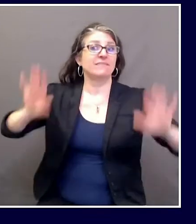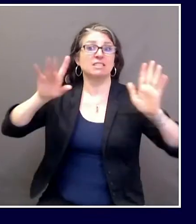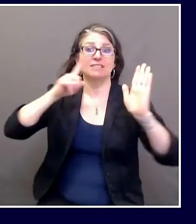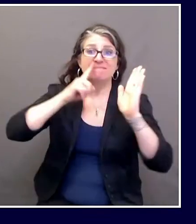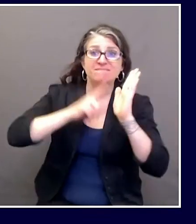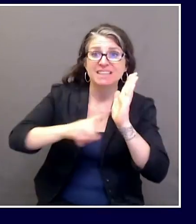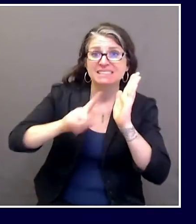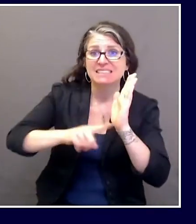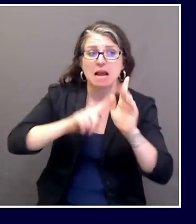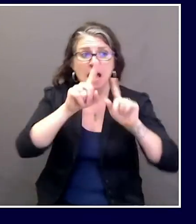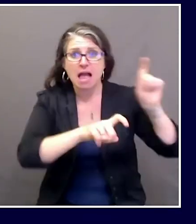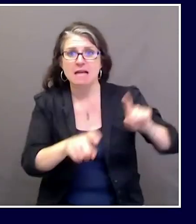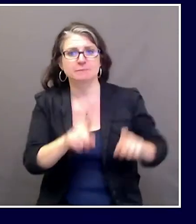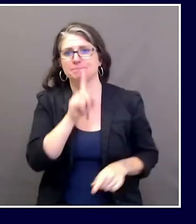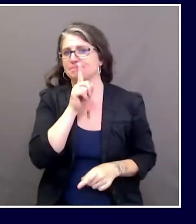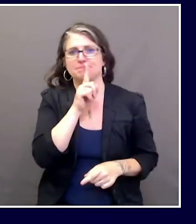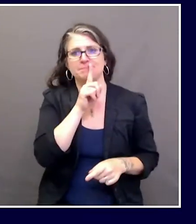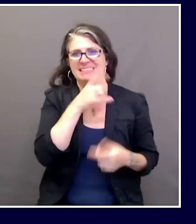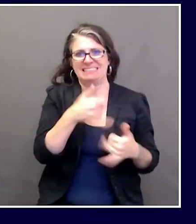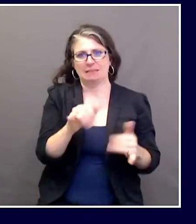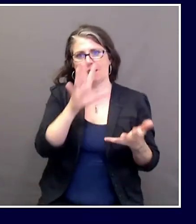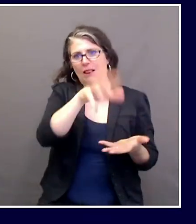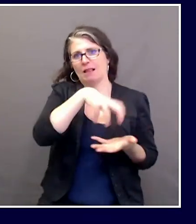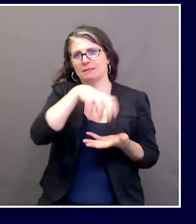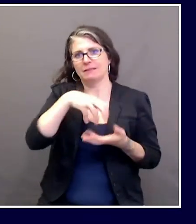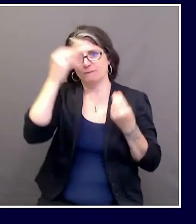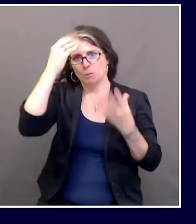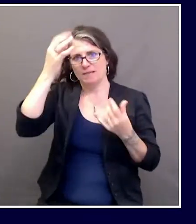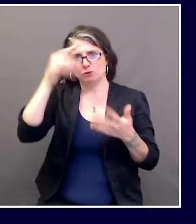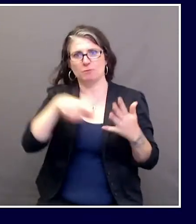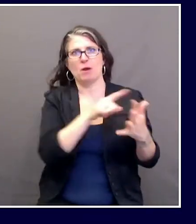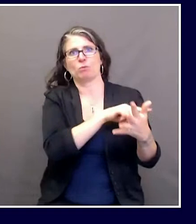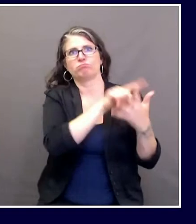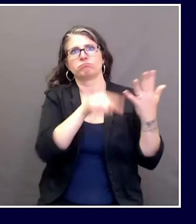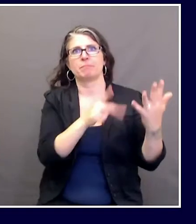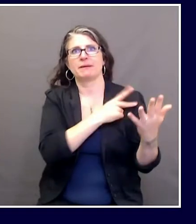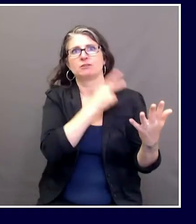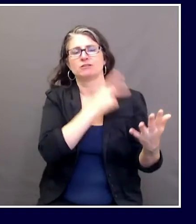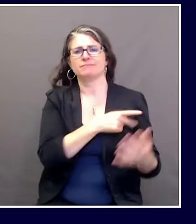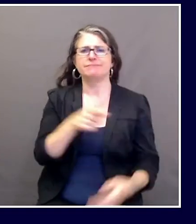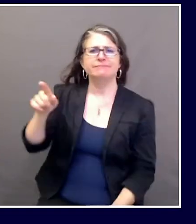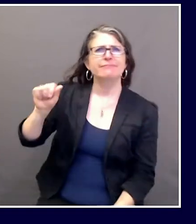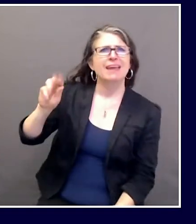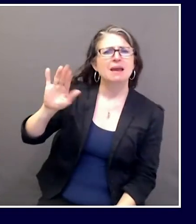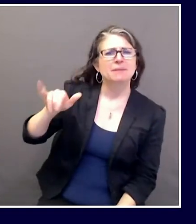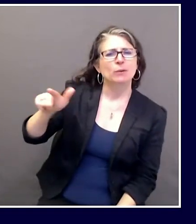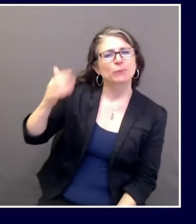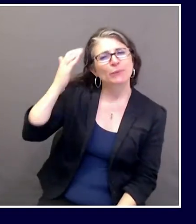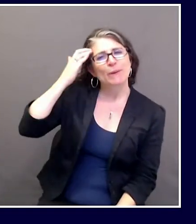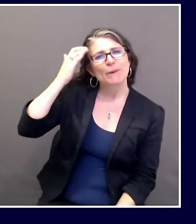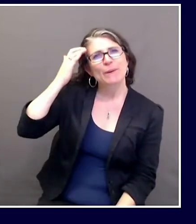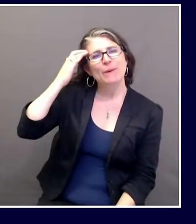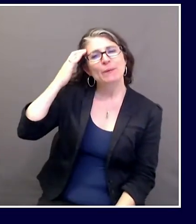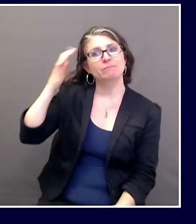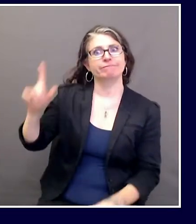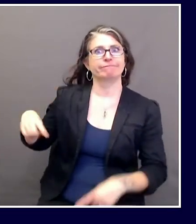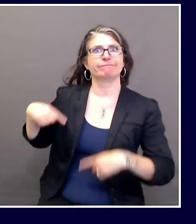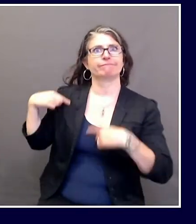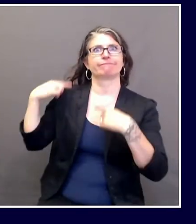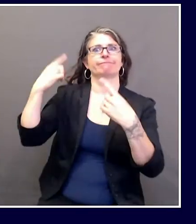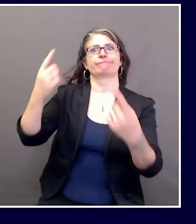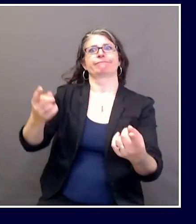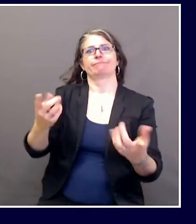know from our conversations over the past year, one of the key questions in an outbreak is the direction